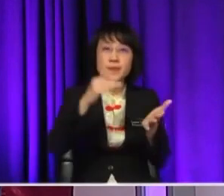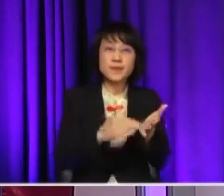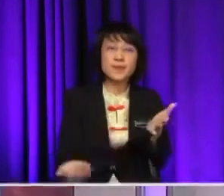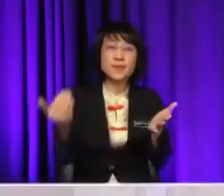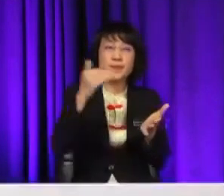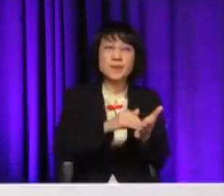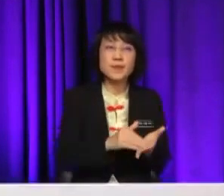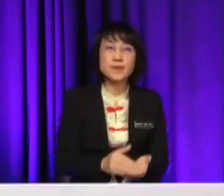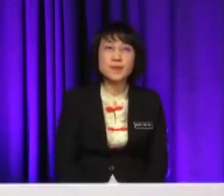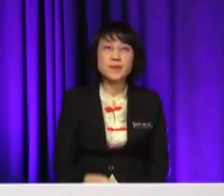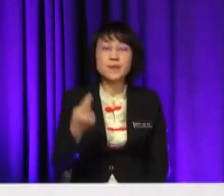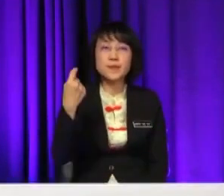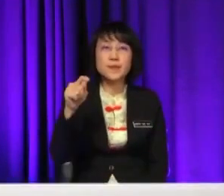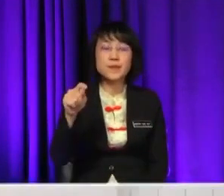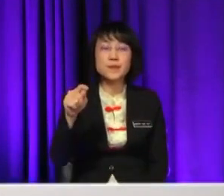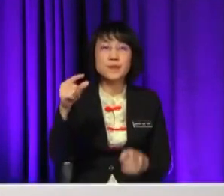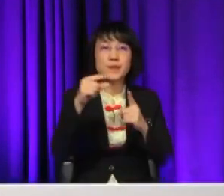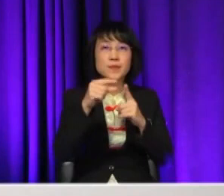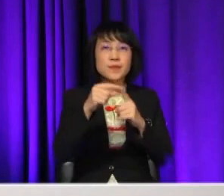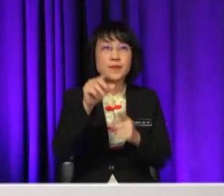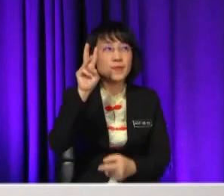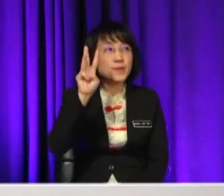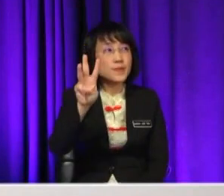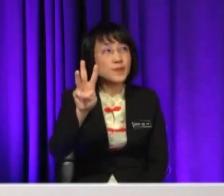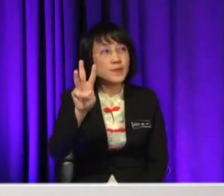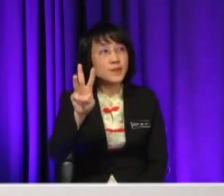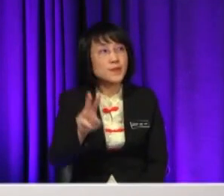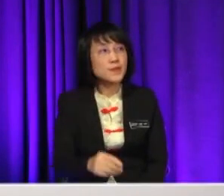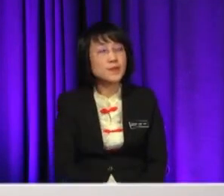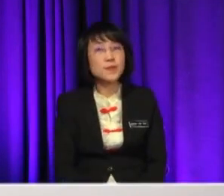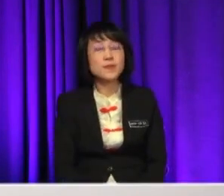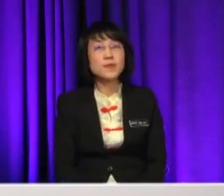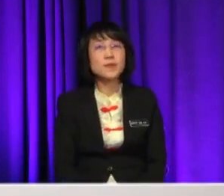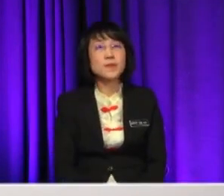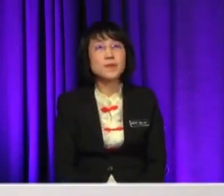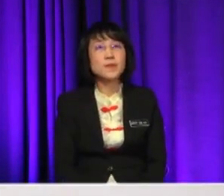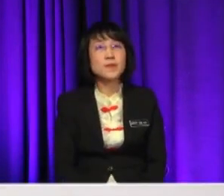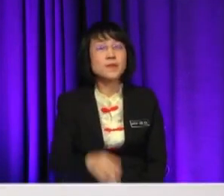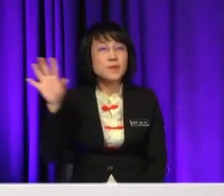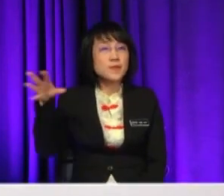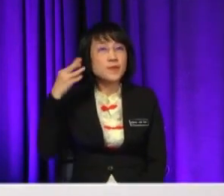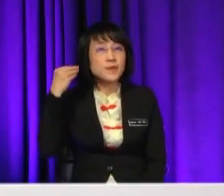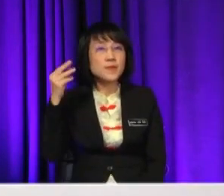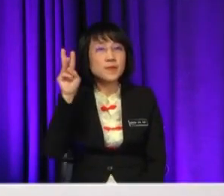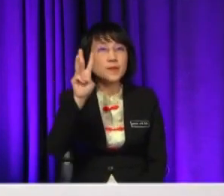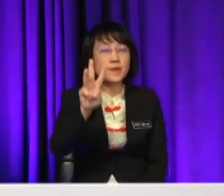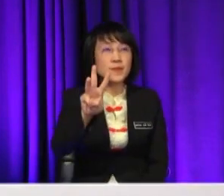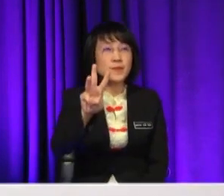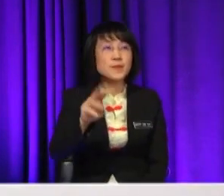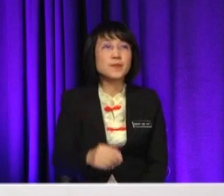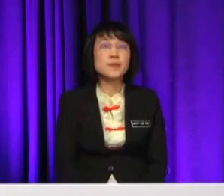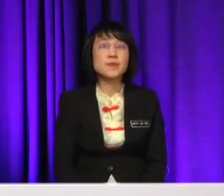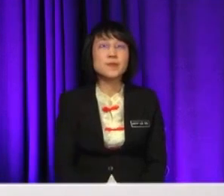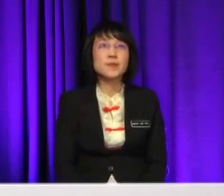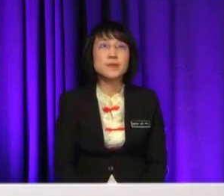The word W. Yeah, the word W, the letter W or the sound W, right?